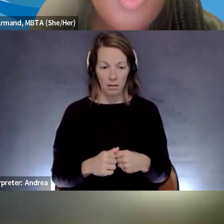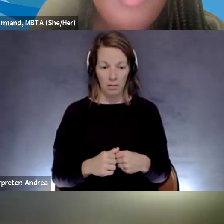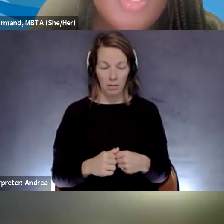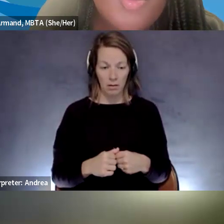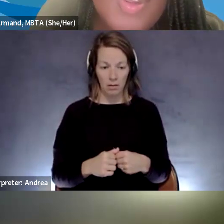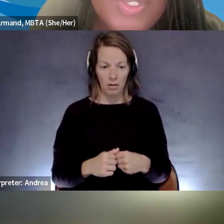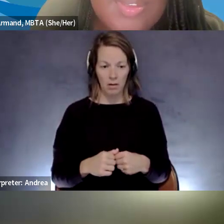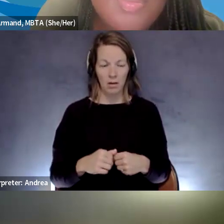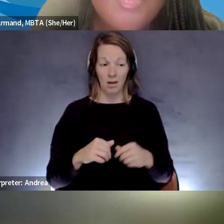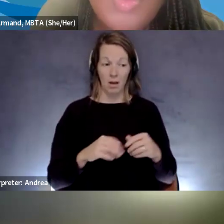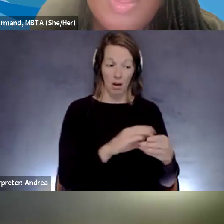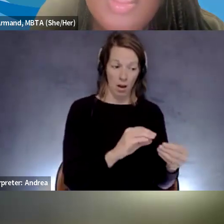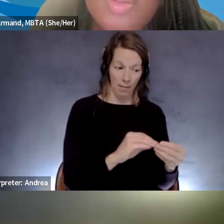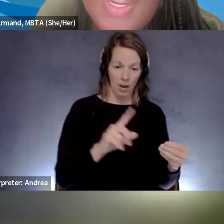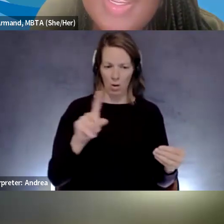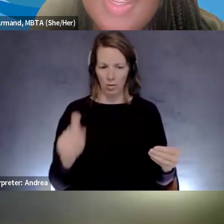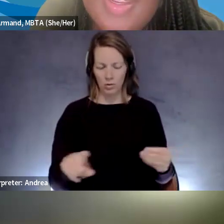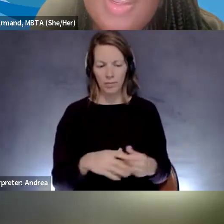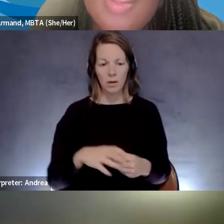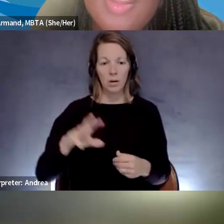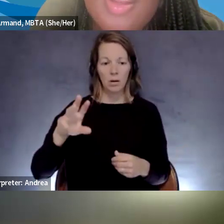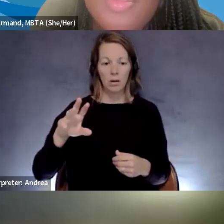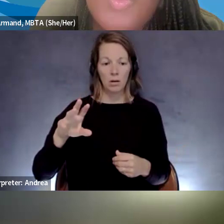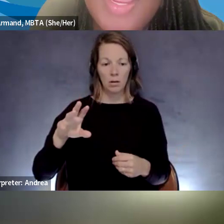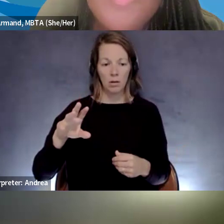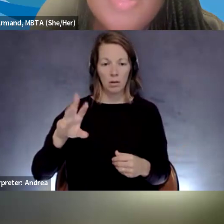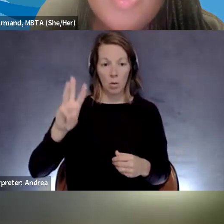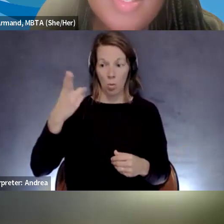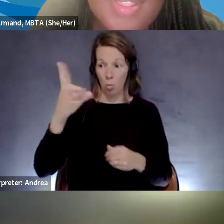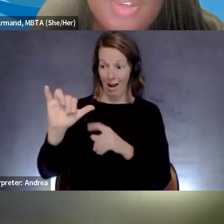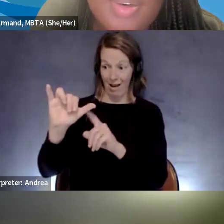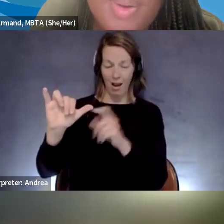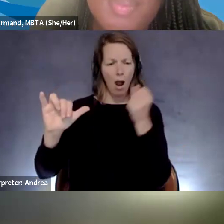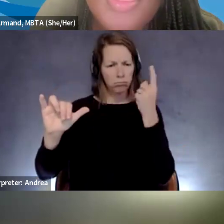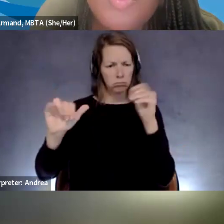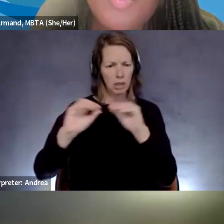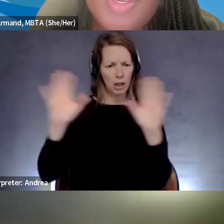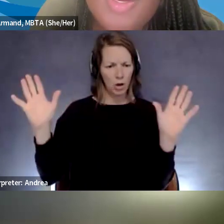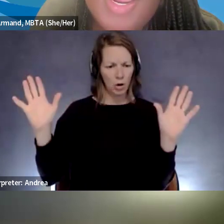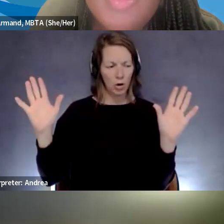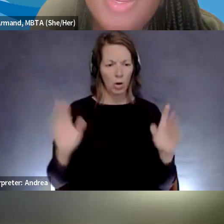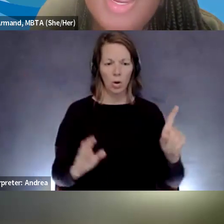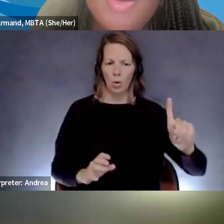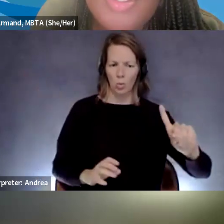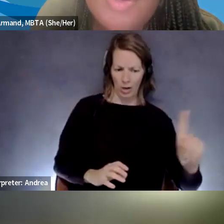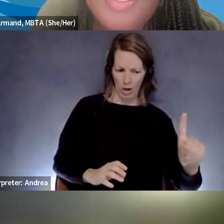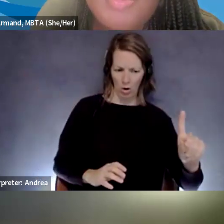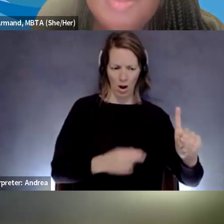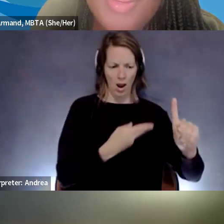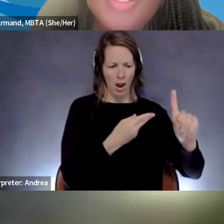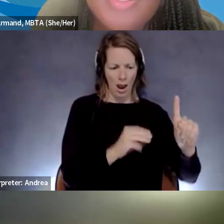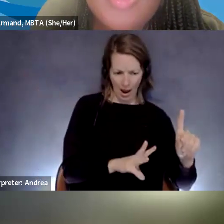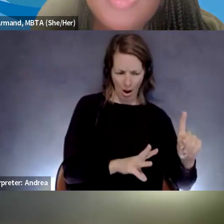it's a comment and a question. The why of this is clear, but the where and the how it